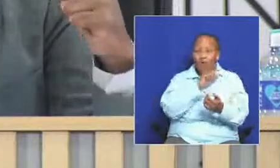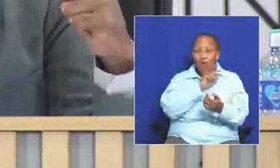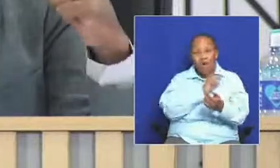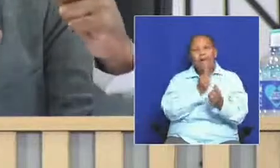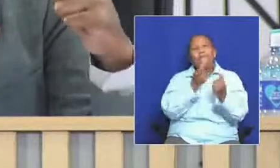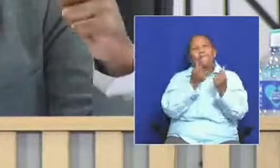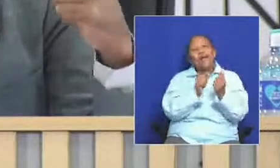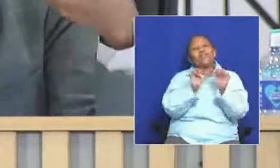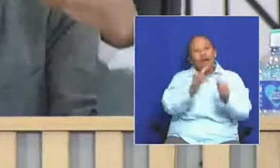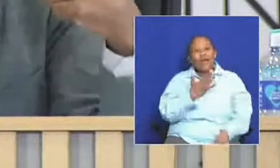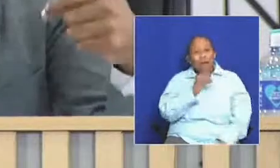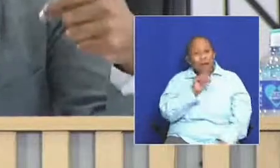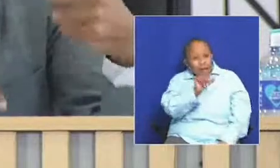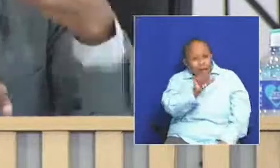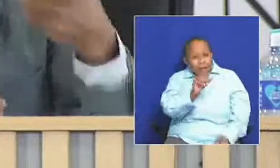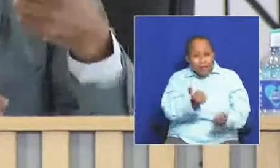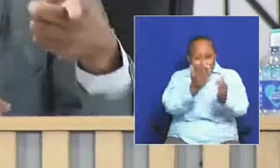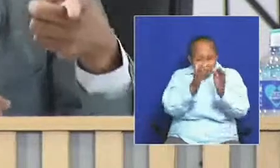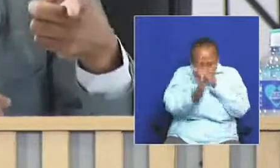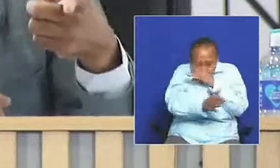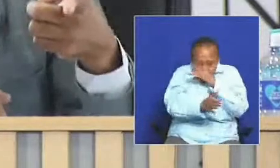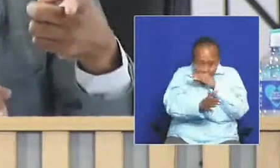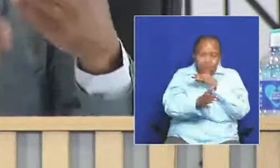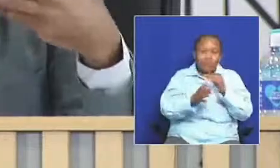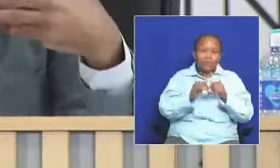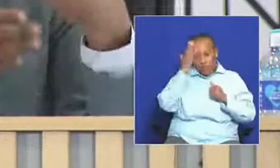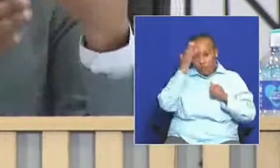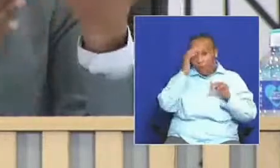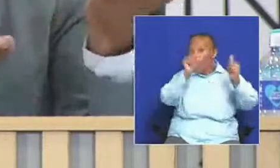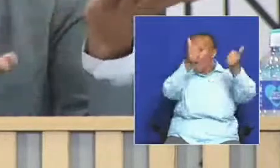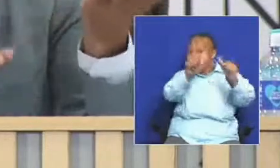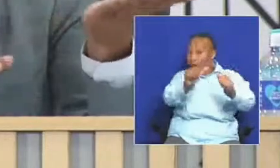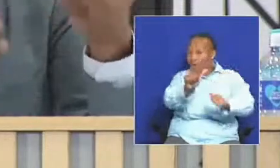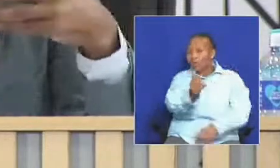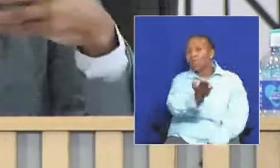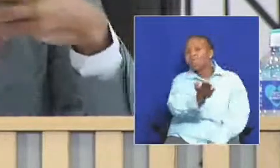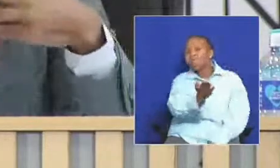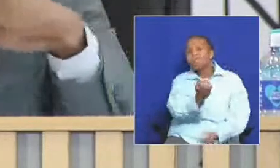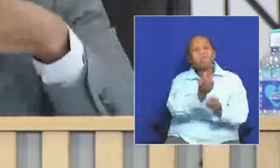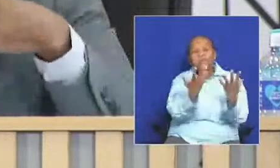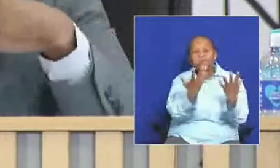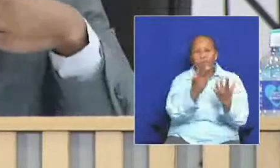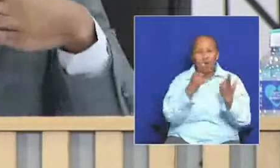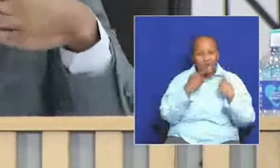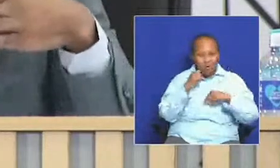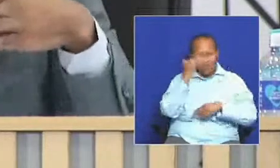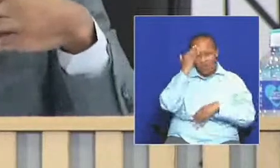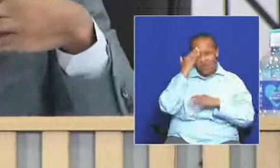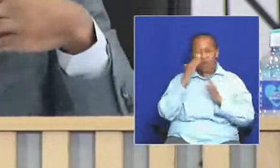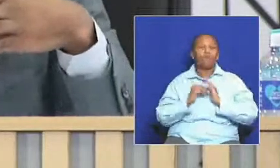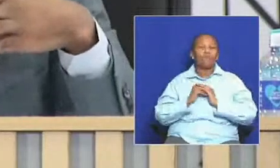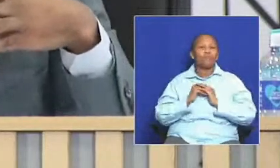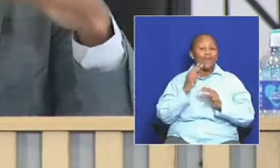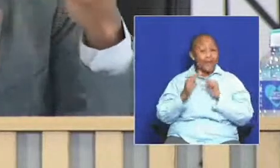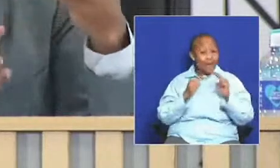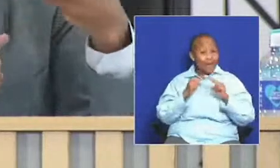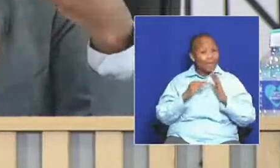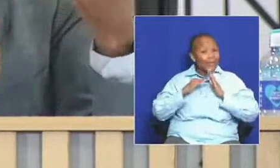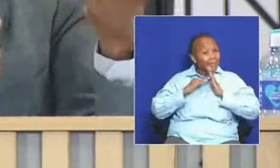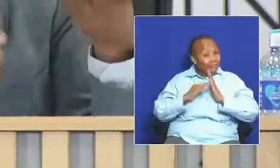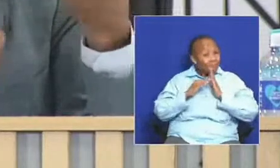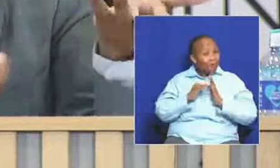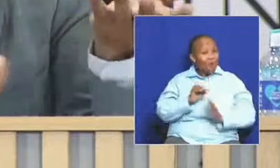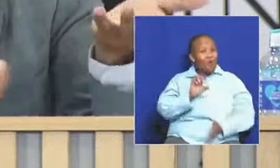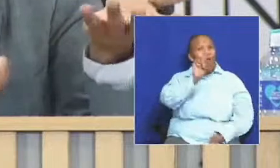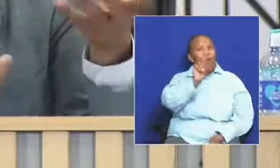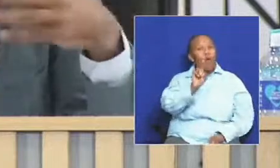will know how much we will know how much we have in your account. So in 1 million rands, and then I want a stock that